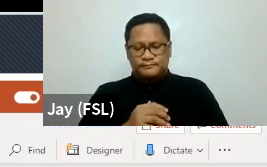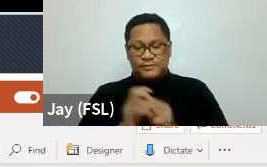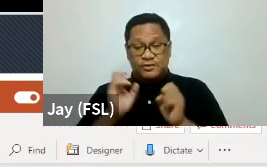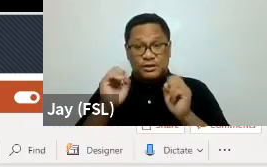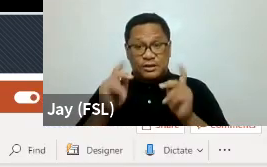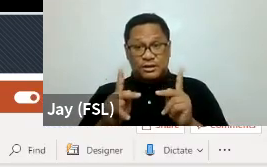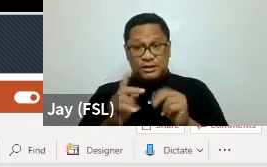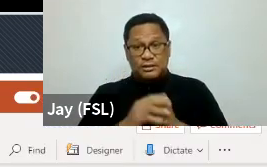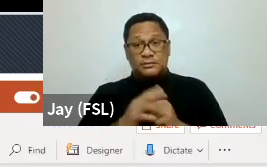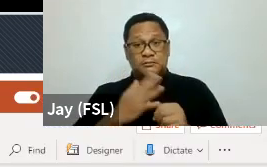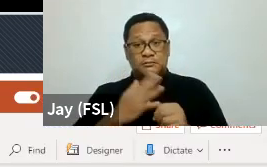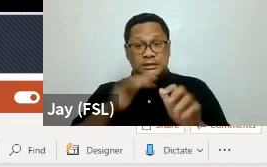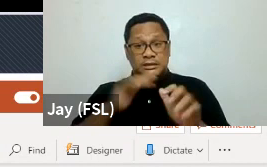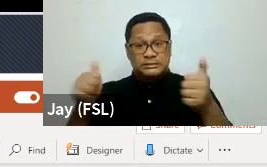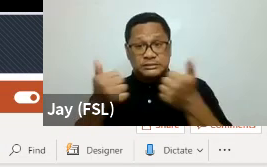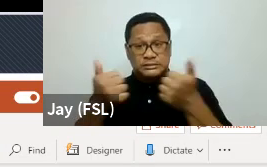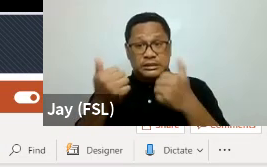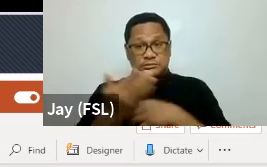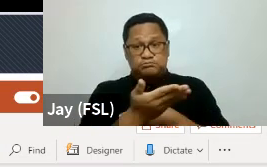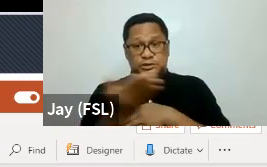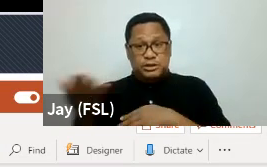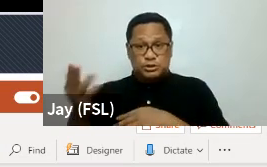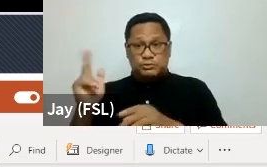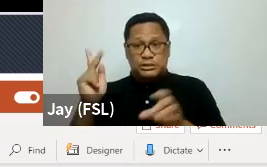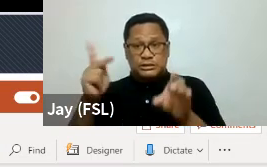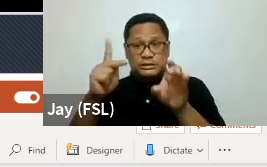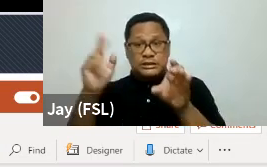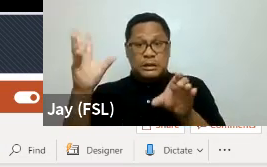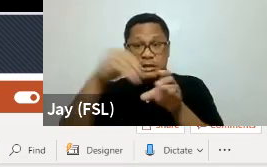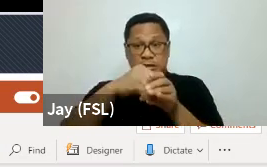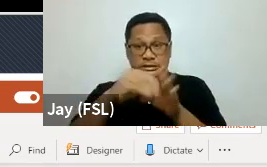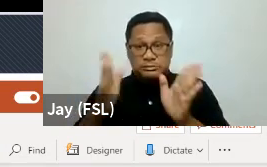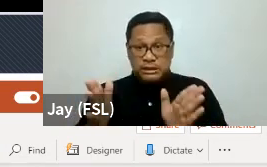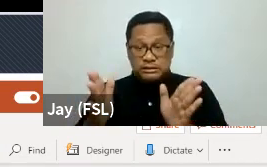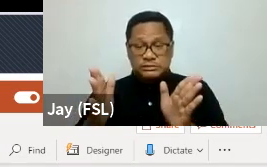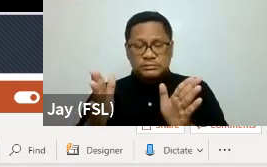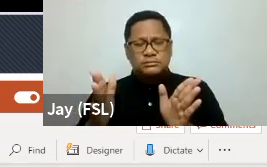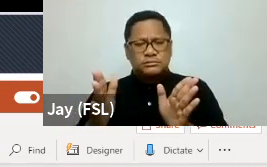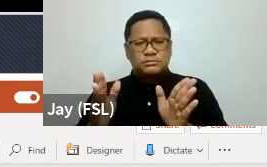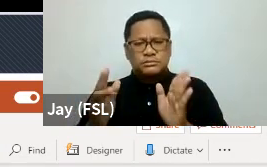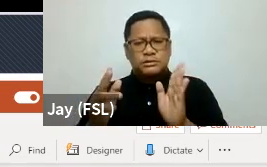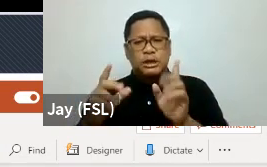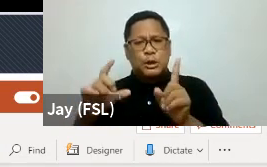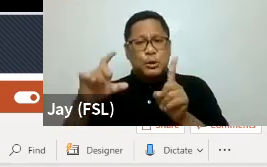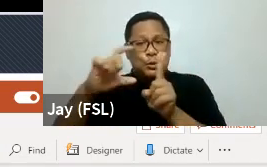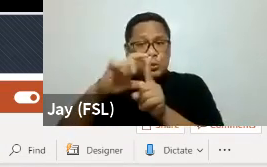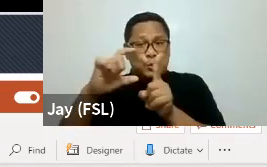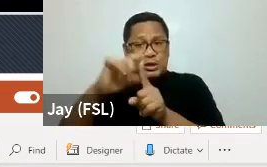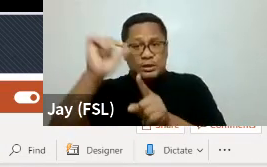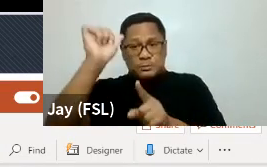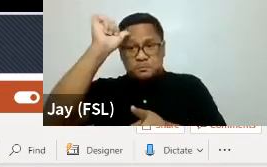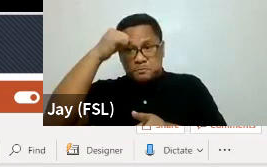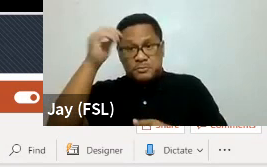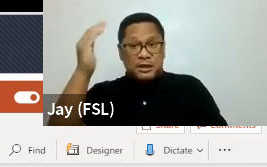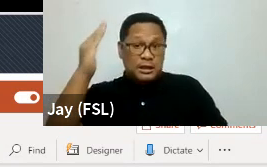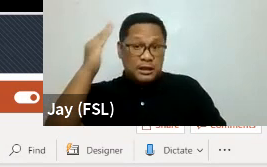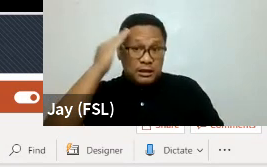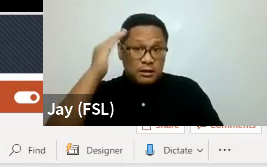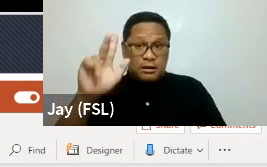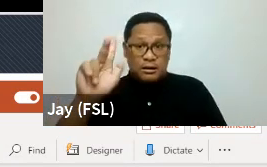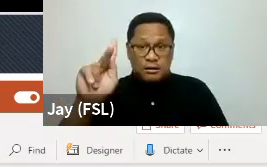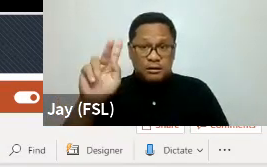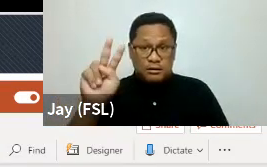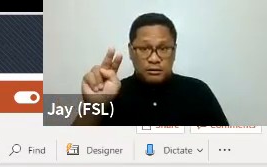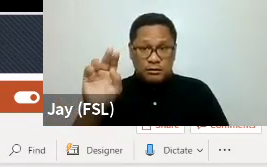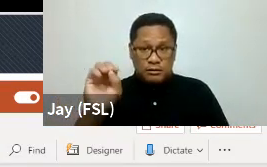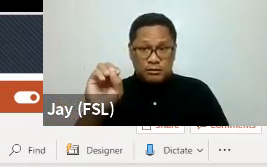So, my challenge for all participants, ang keyword natin dito is knowledge. Okay?